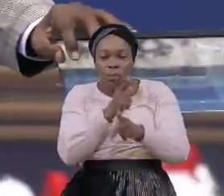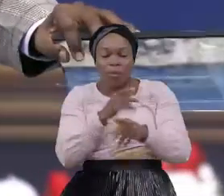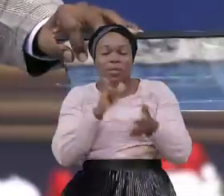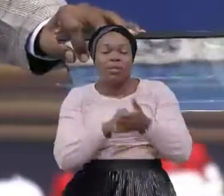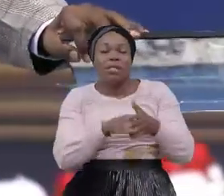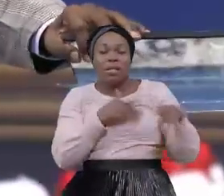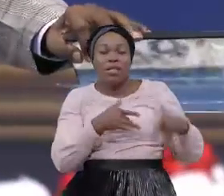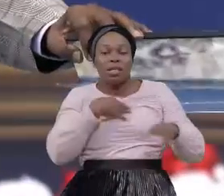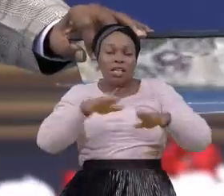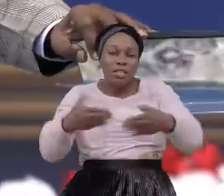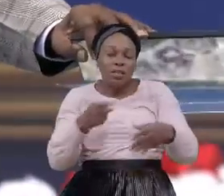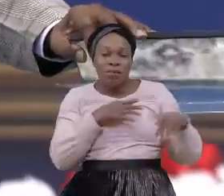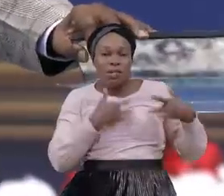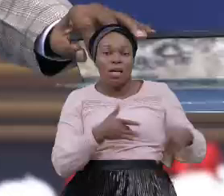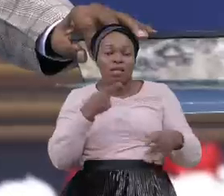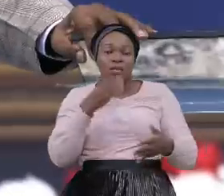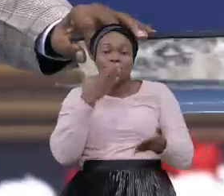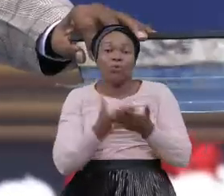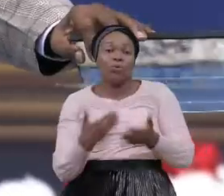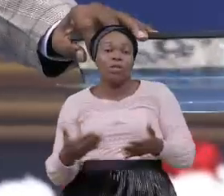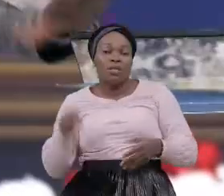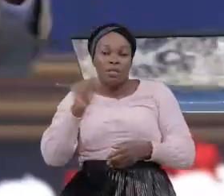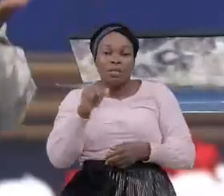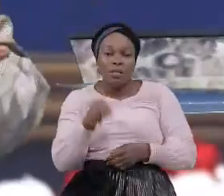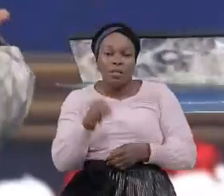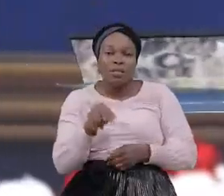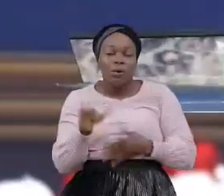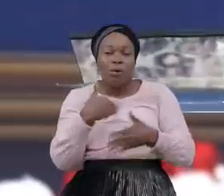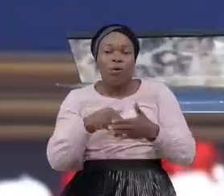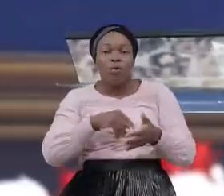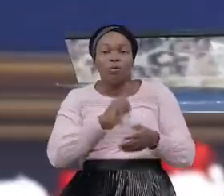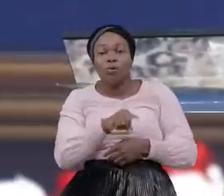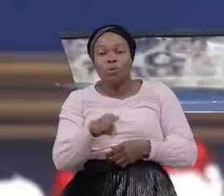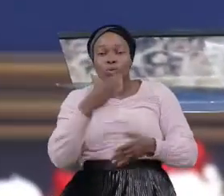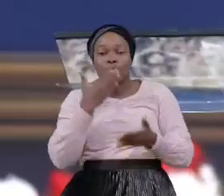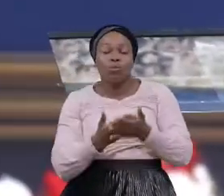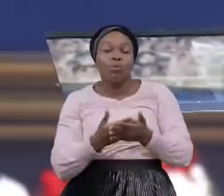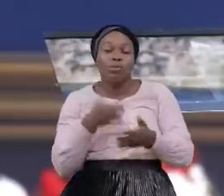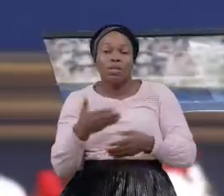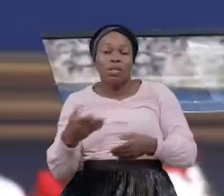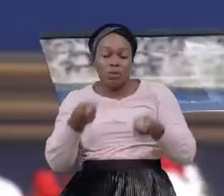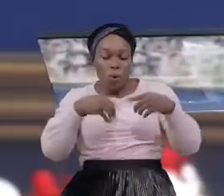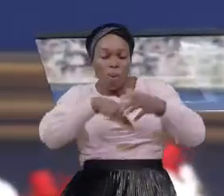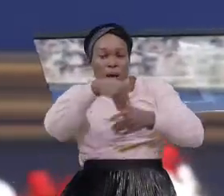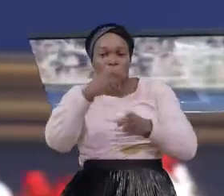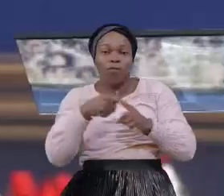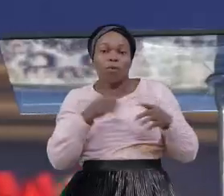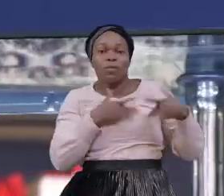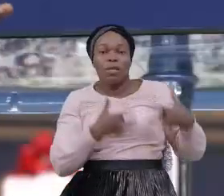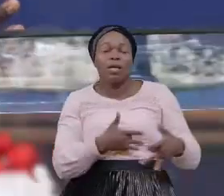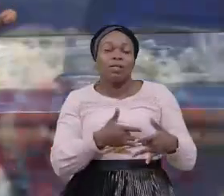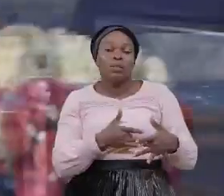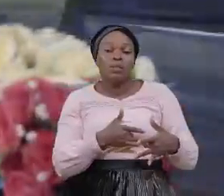good virtues have gone out. And then you are just living. It's like a living,